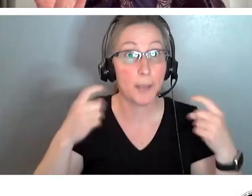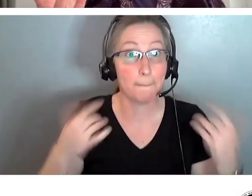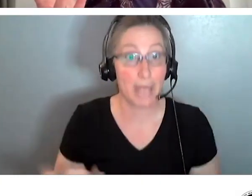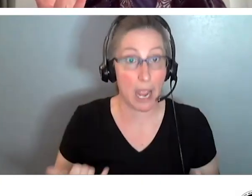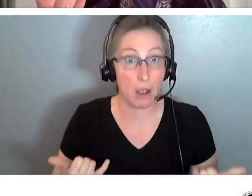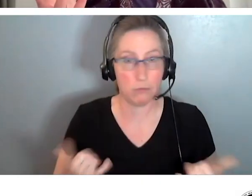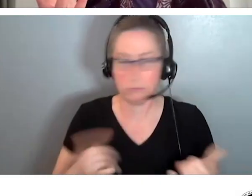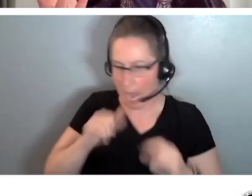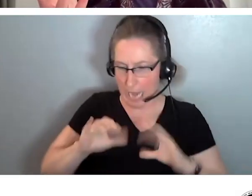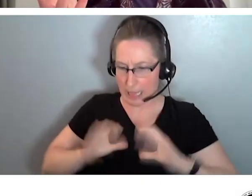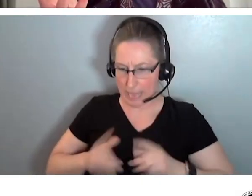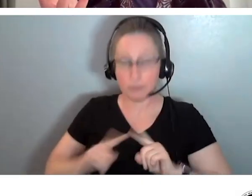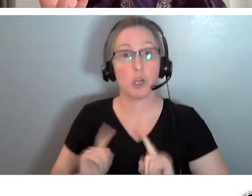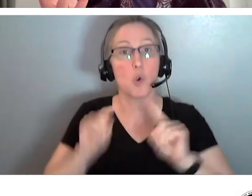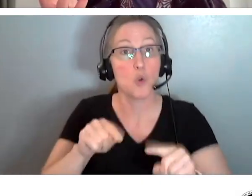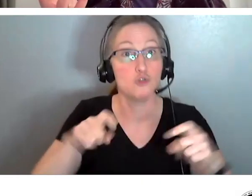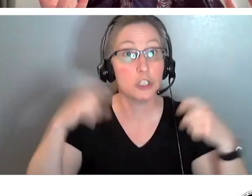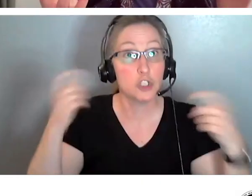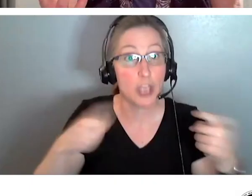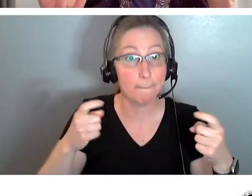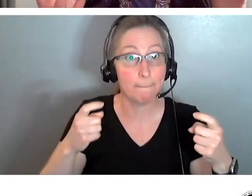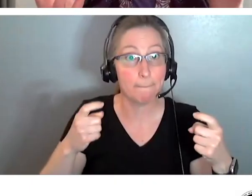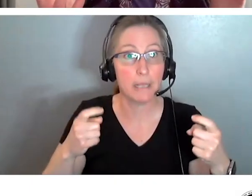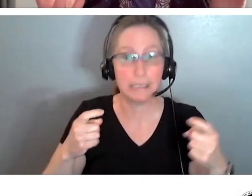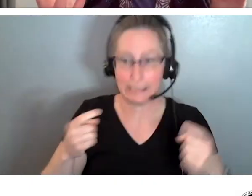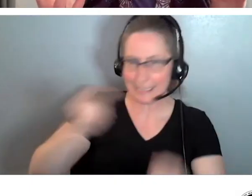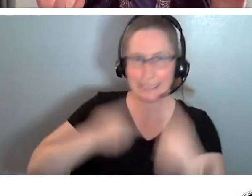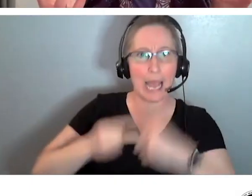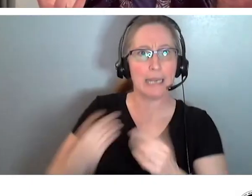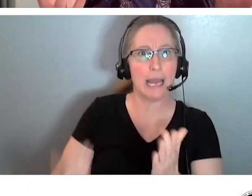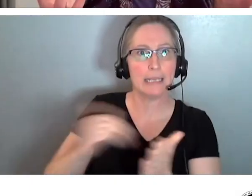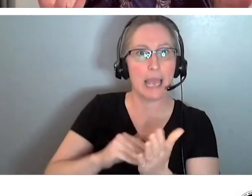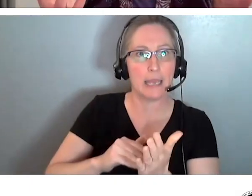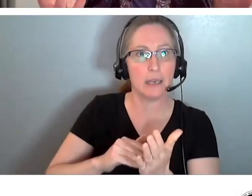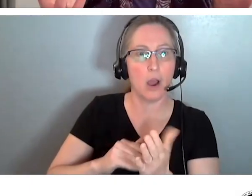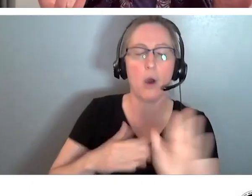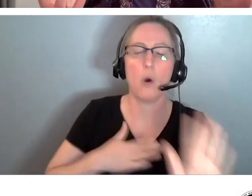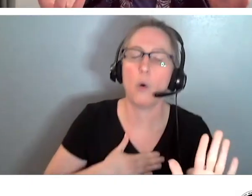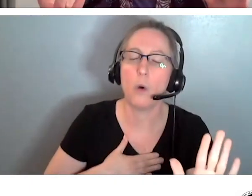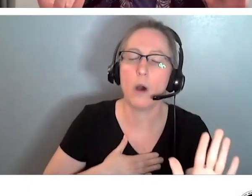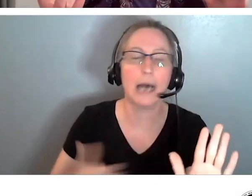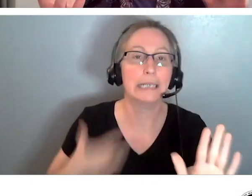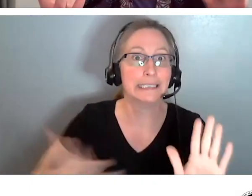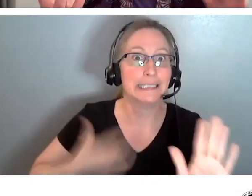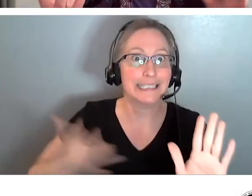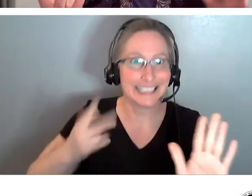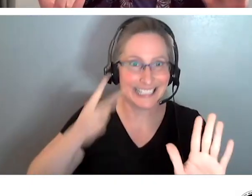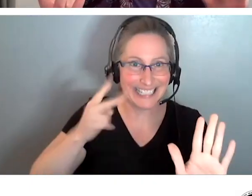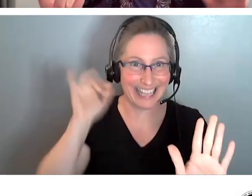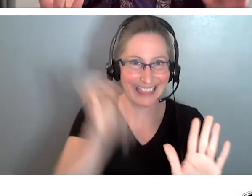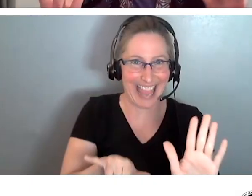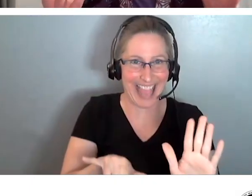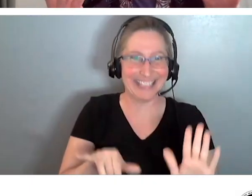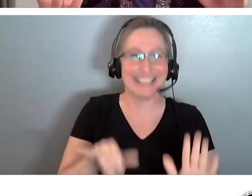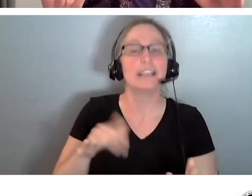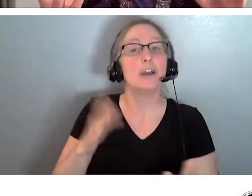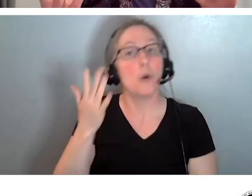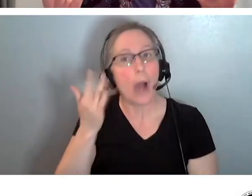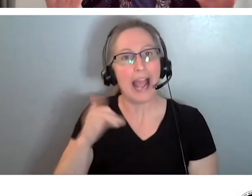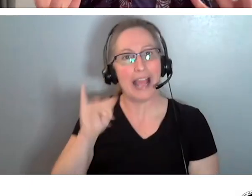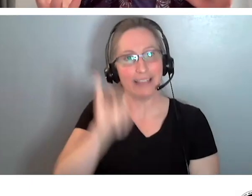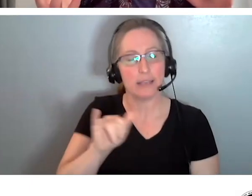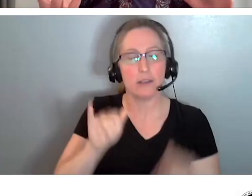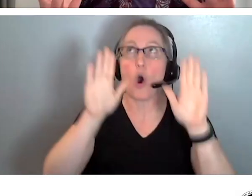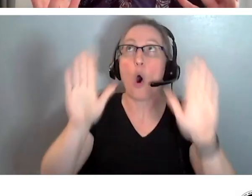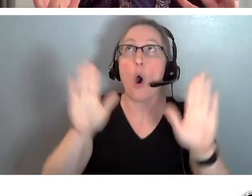space, and they make that sign. Oh, I get so excited when I see something like that. That